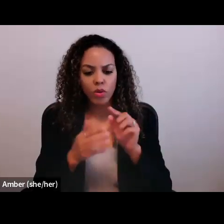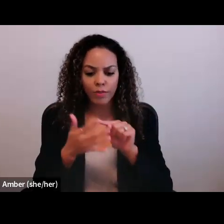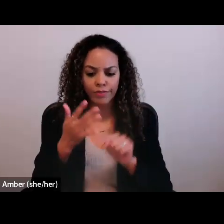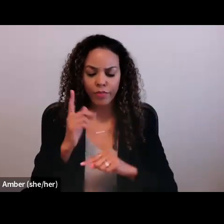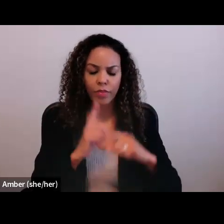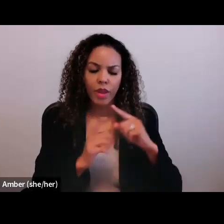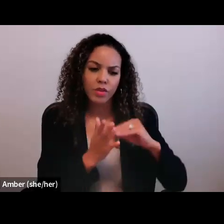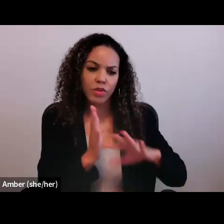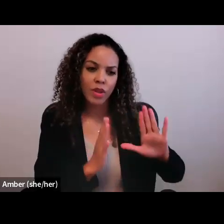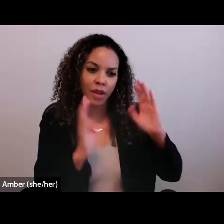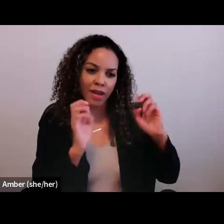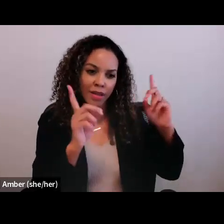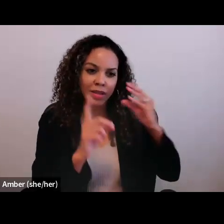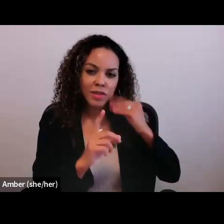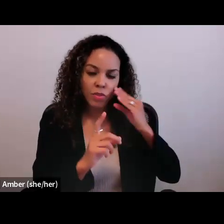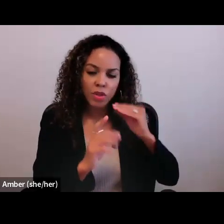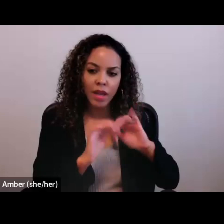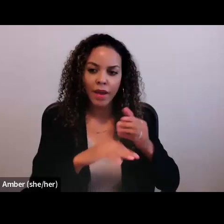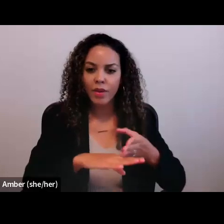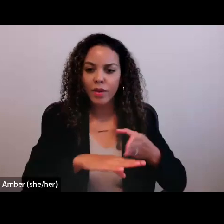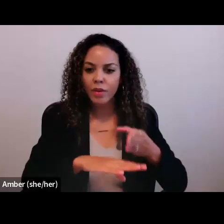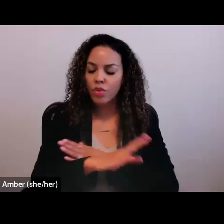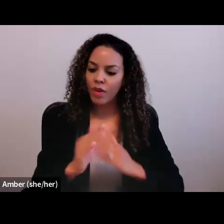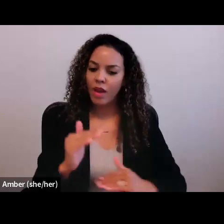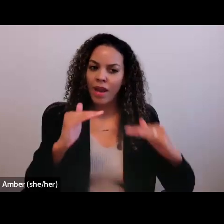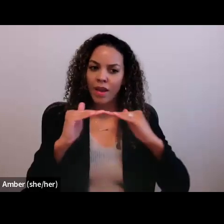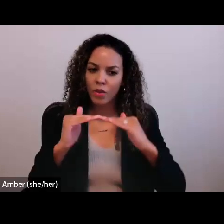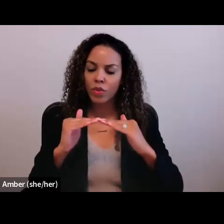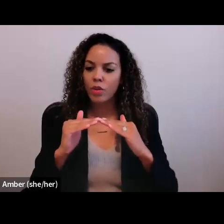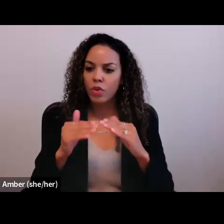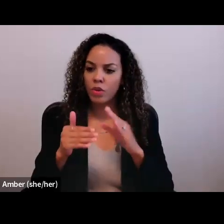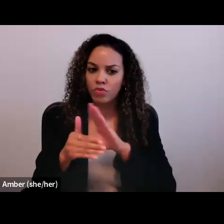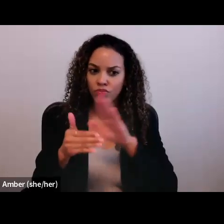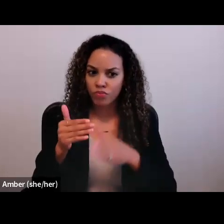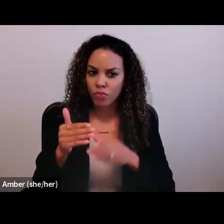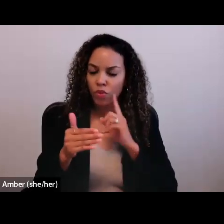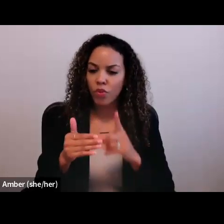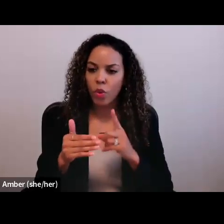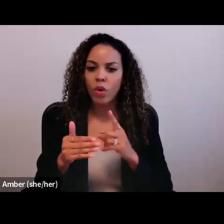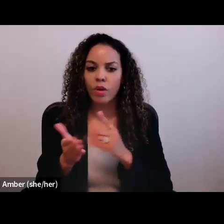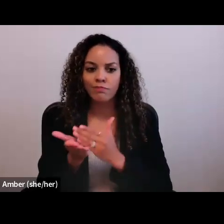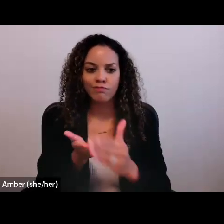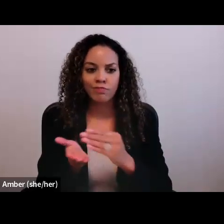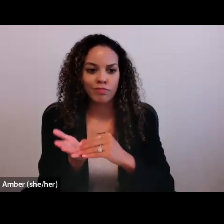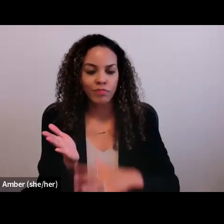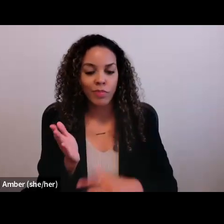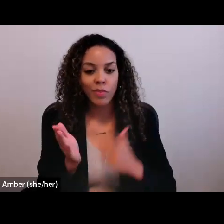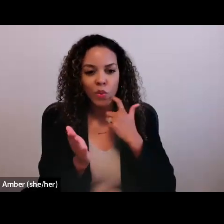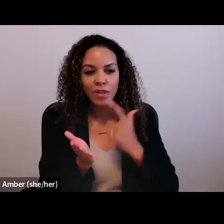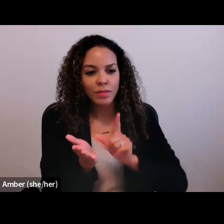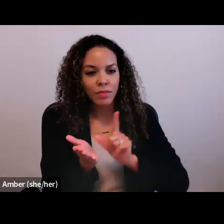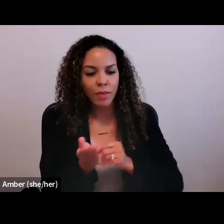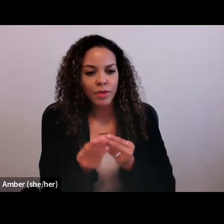educational experiences to improve equitable outcomes for marginalized students. She recently published the edited